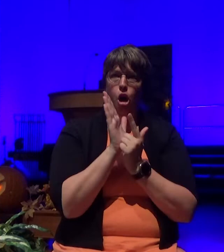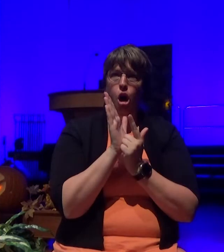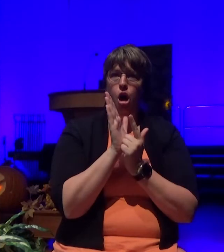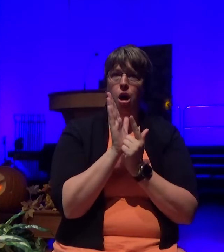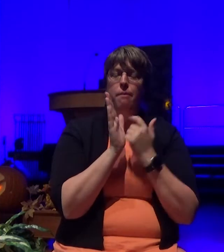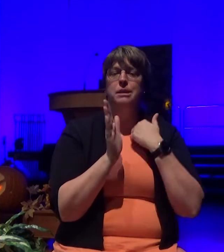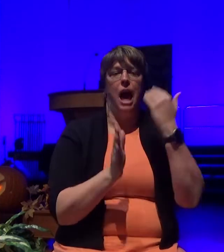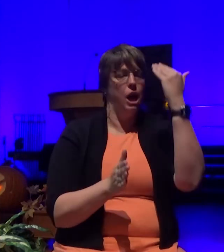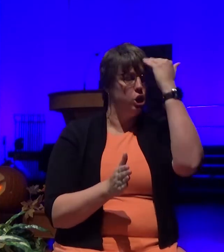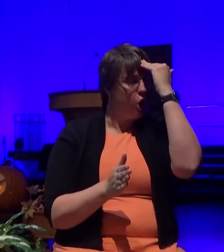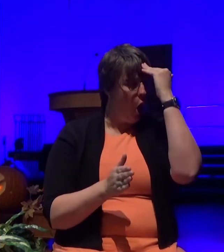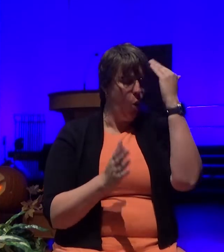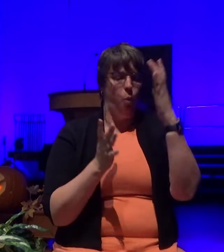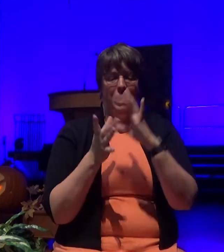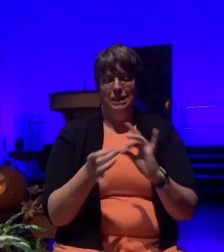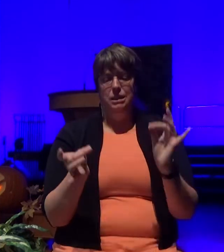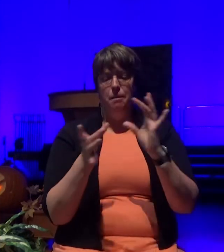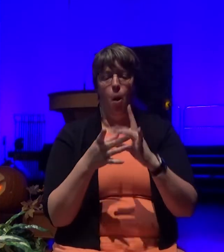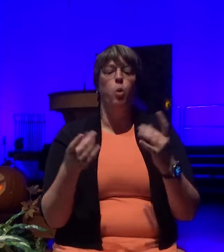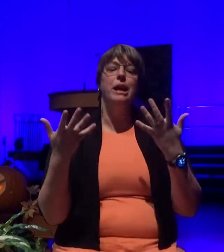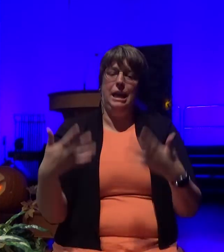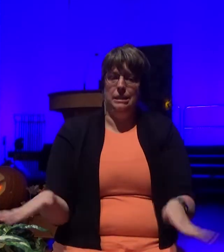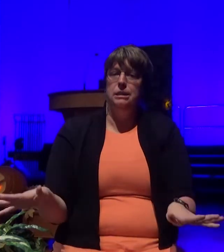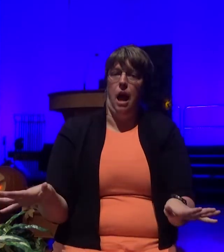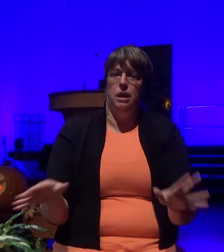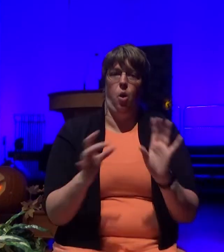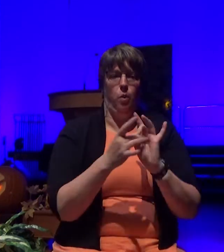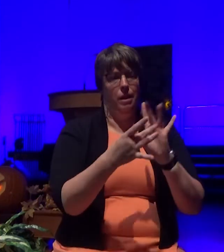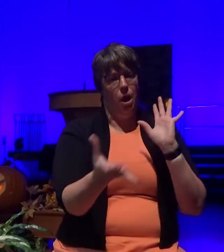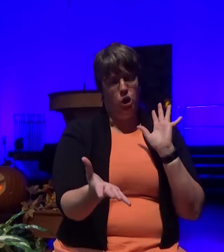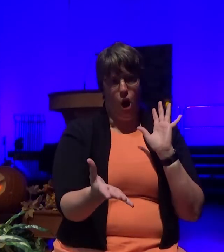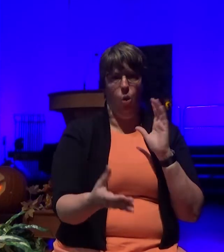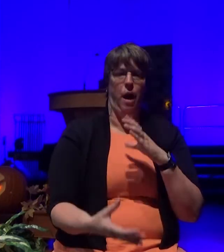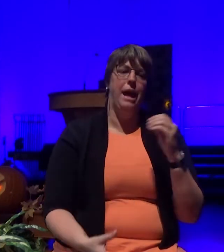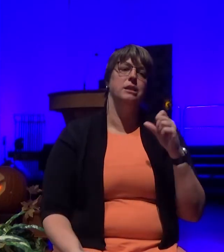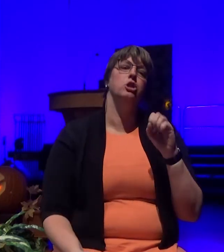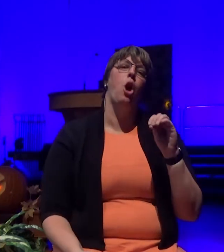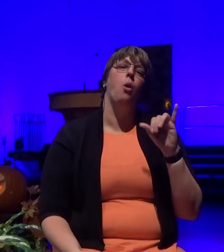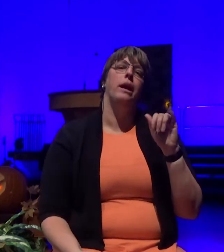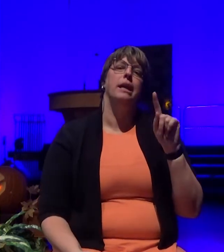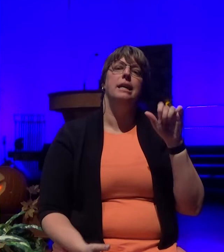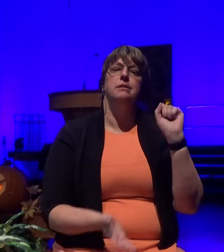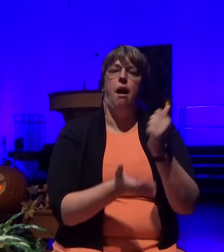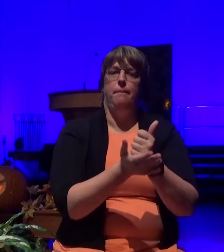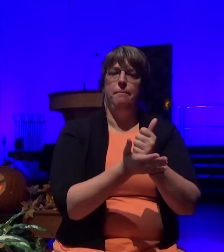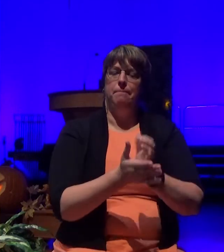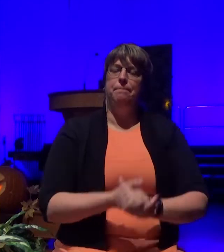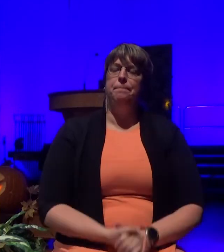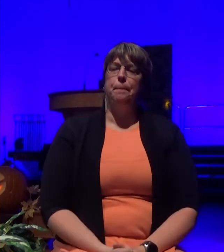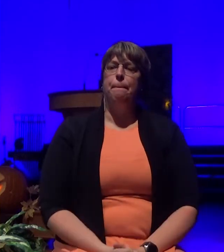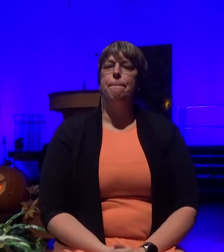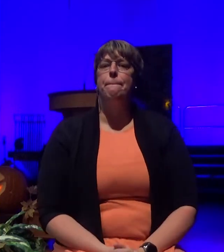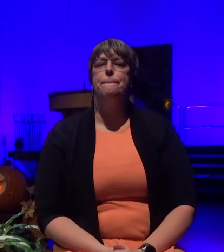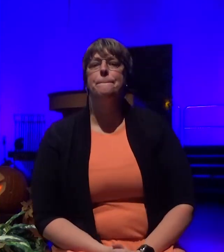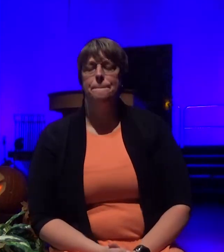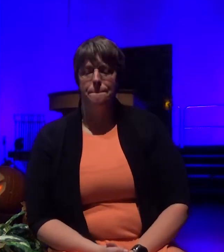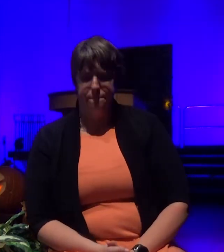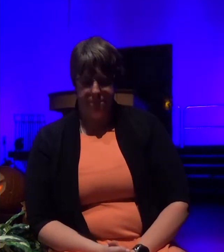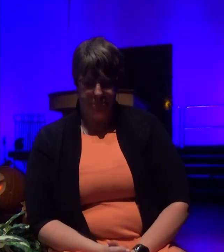has been spoken, it is done. We let go, we let be, and so it is. Amen.